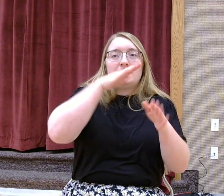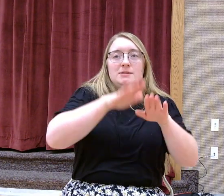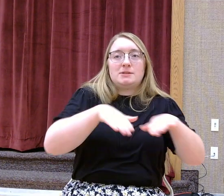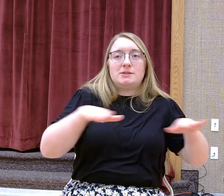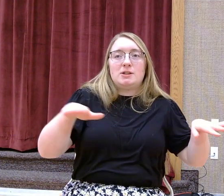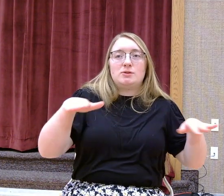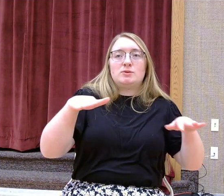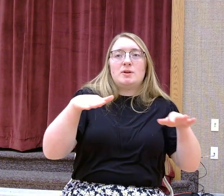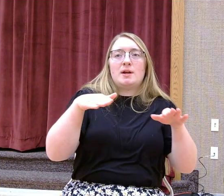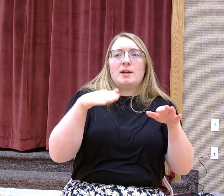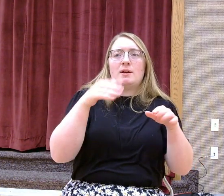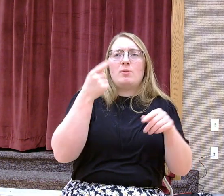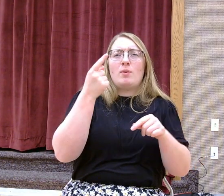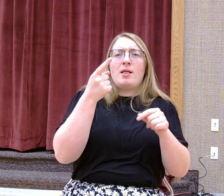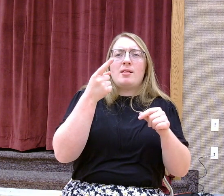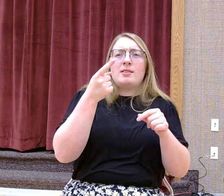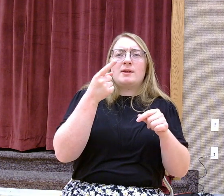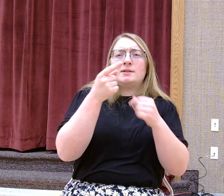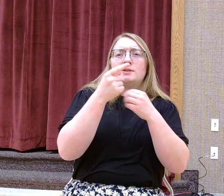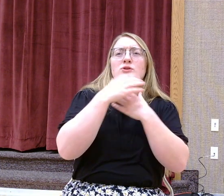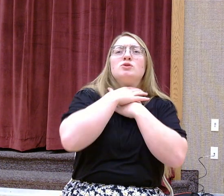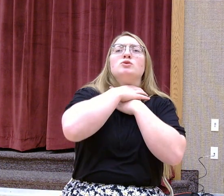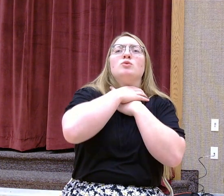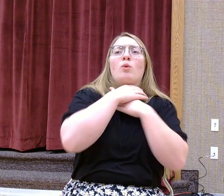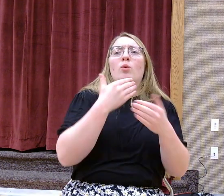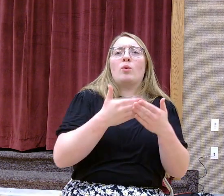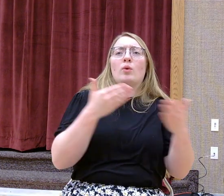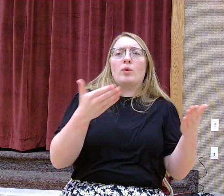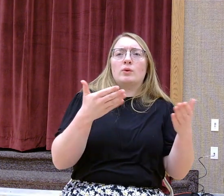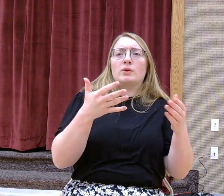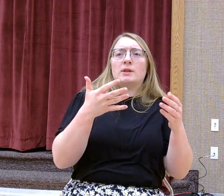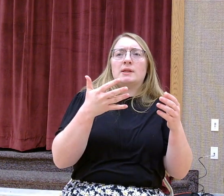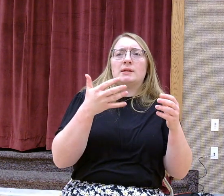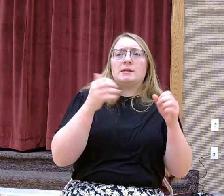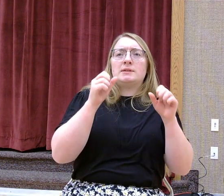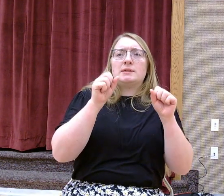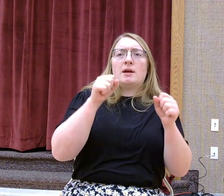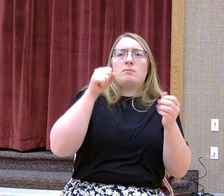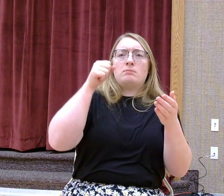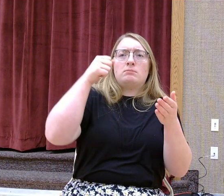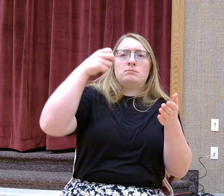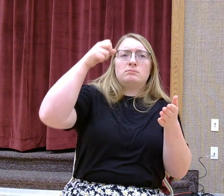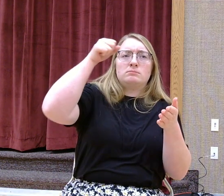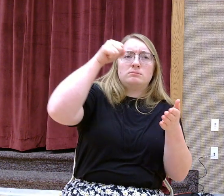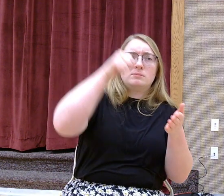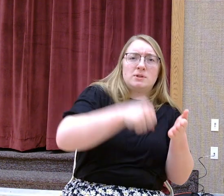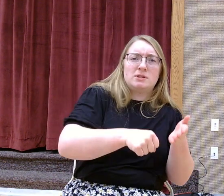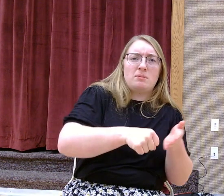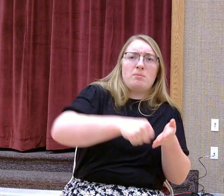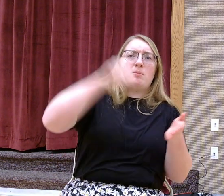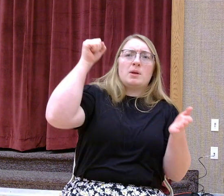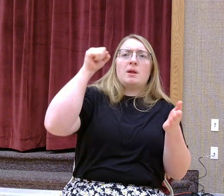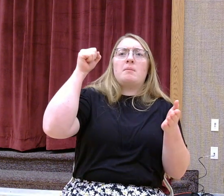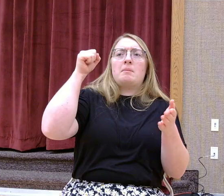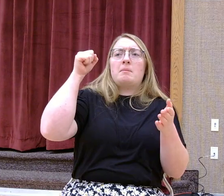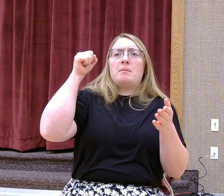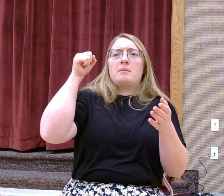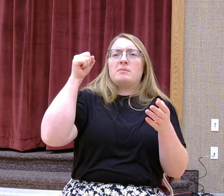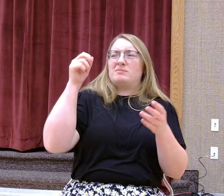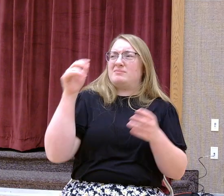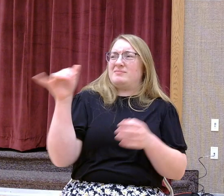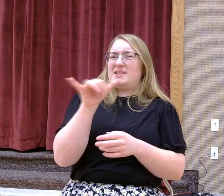choke things that, you know, that you can push down and pull up. Oh. Really cool. No idea what that, like a